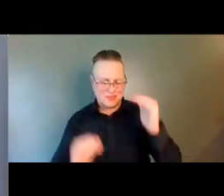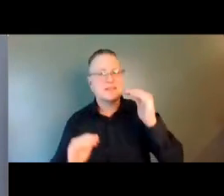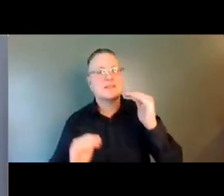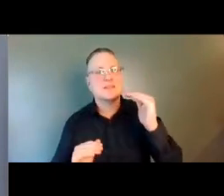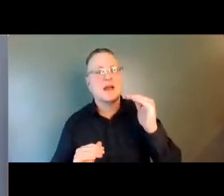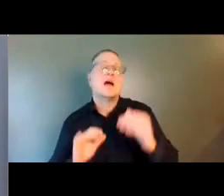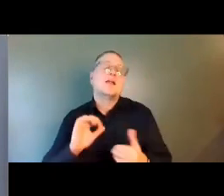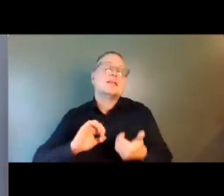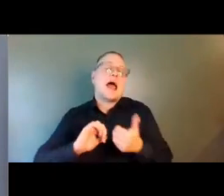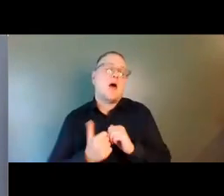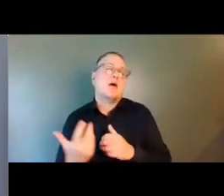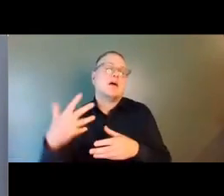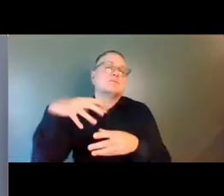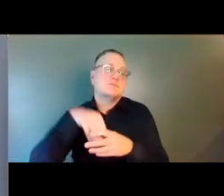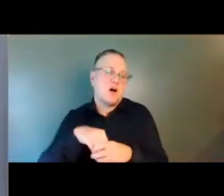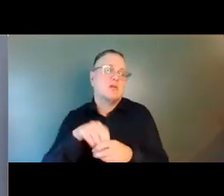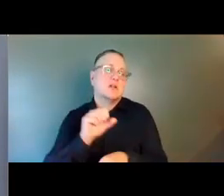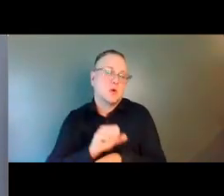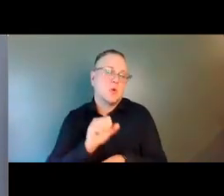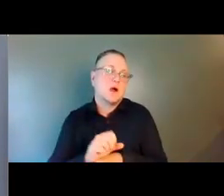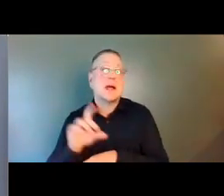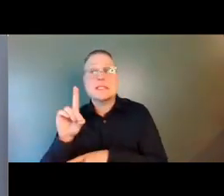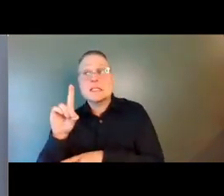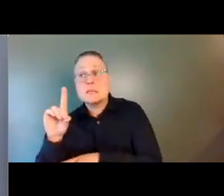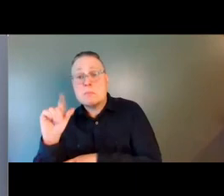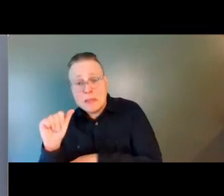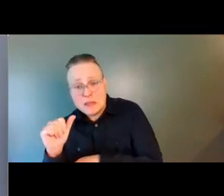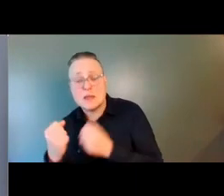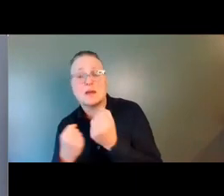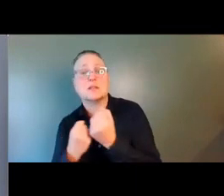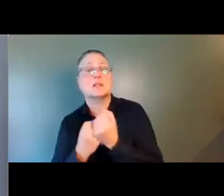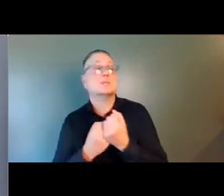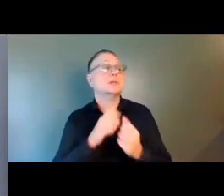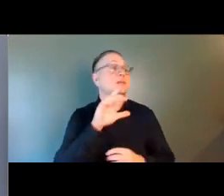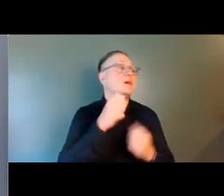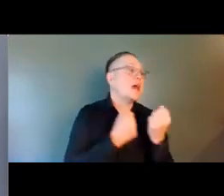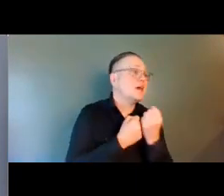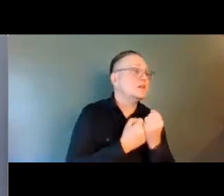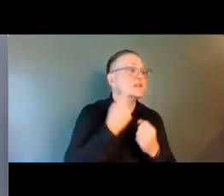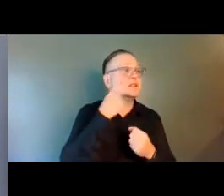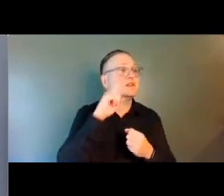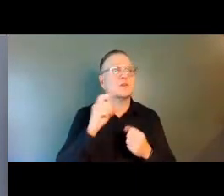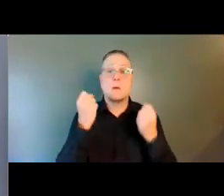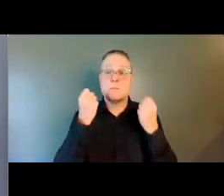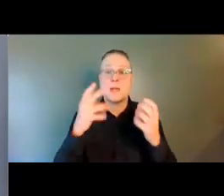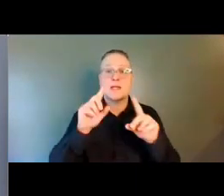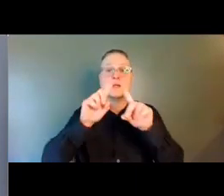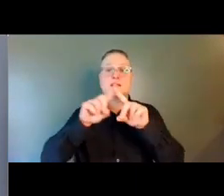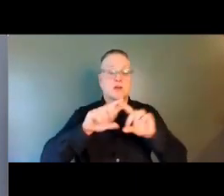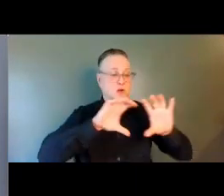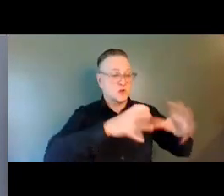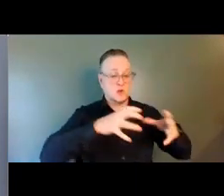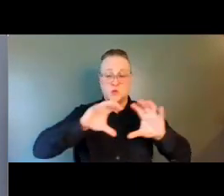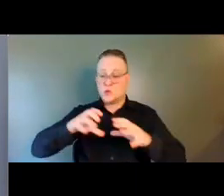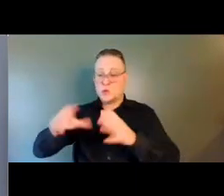into the work of not just disability advocacy, but advocacy for underrepresented groups or groups that